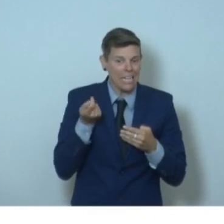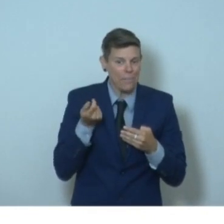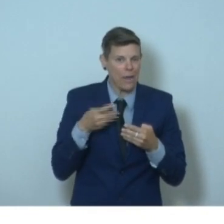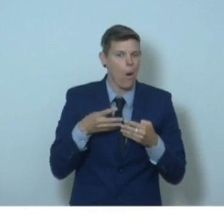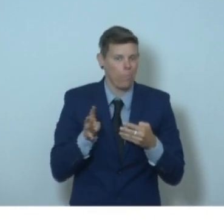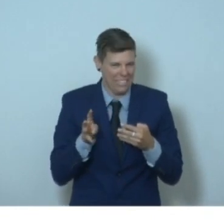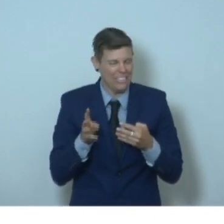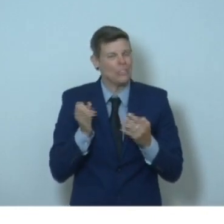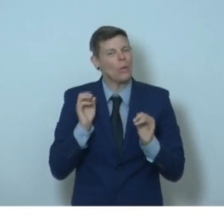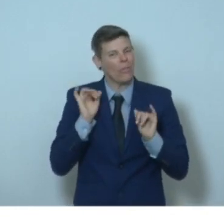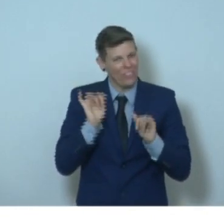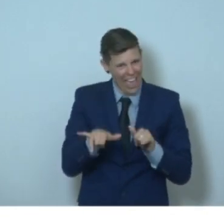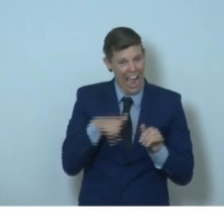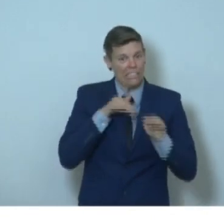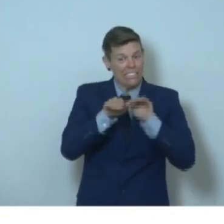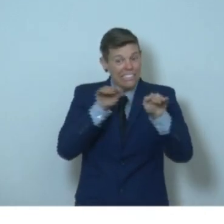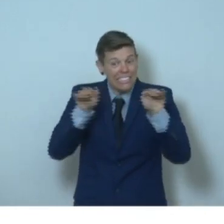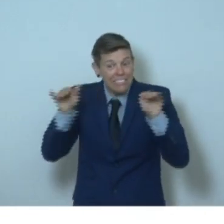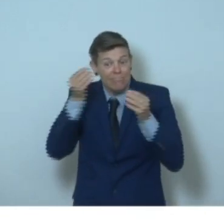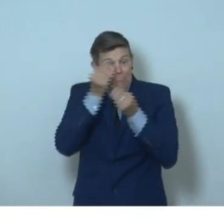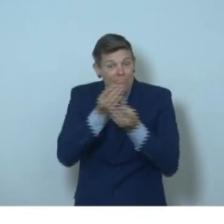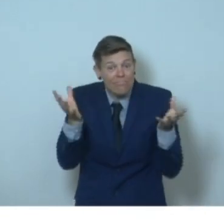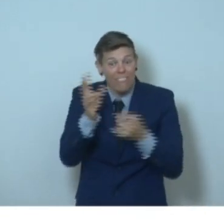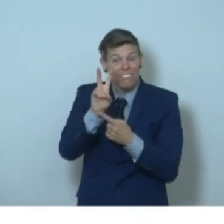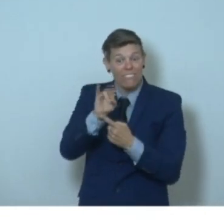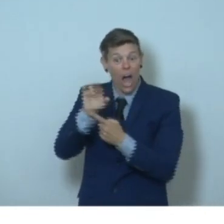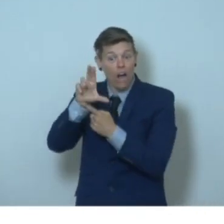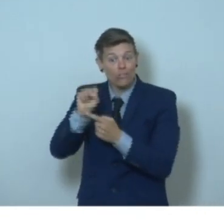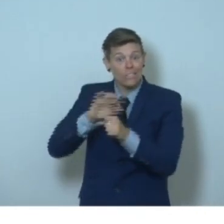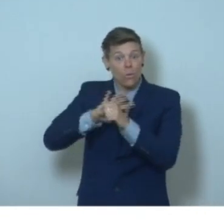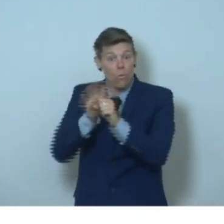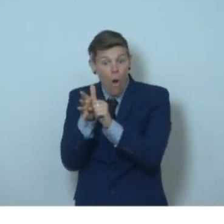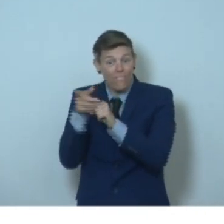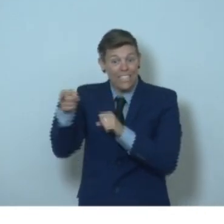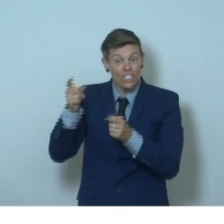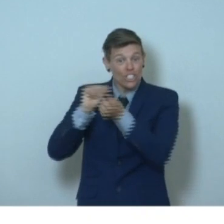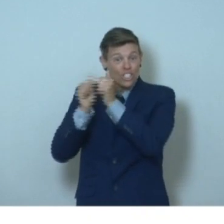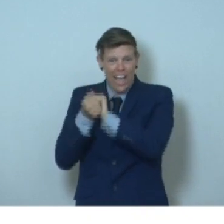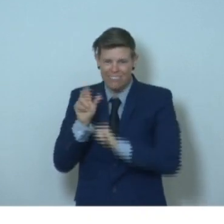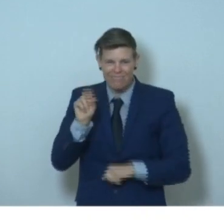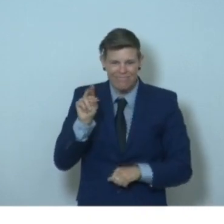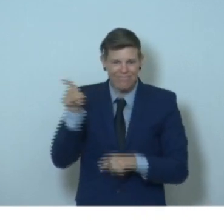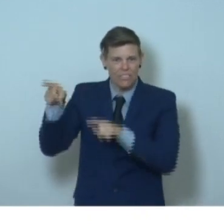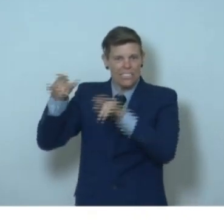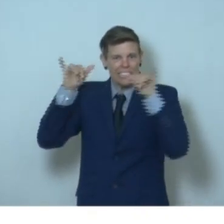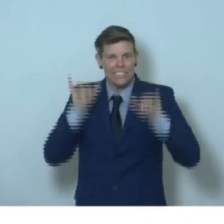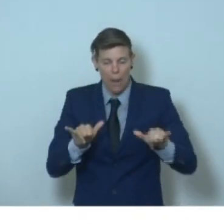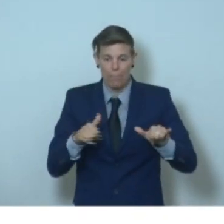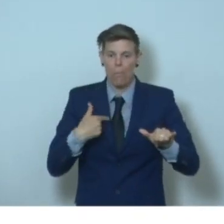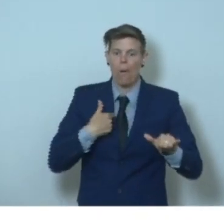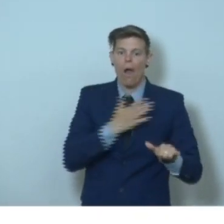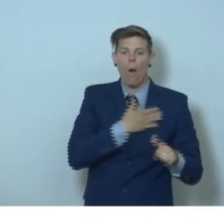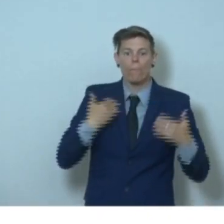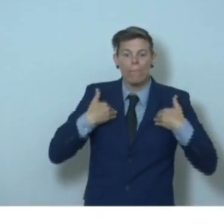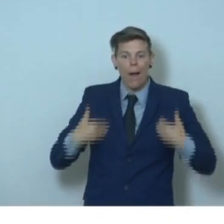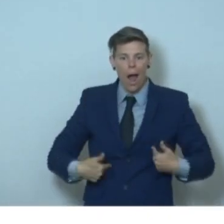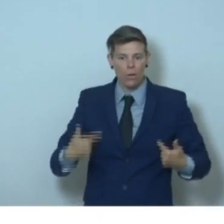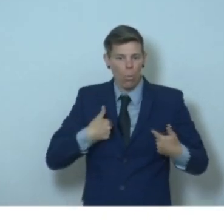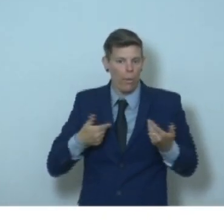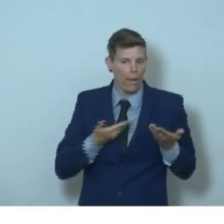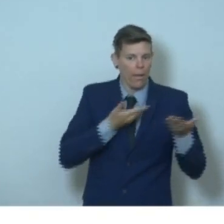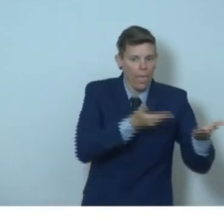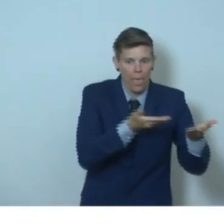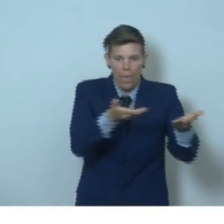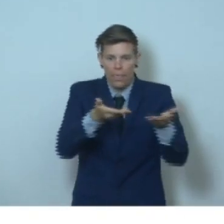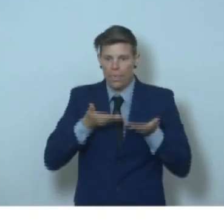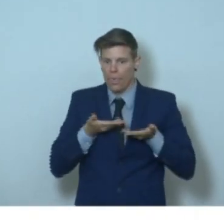doesn't change. The properties of the virus are constant. It's the human interactions and the intensity of those human interactions that